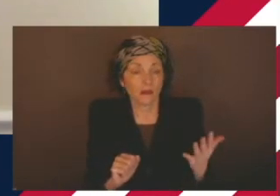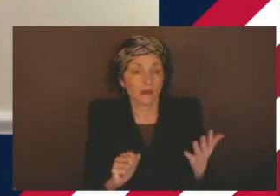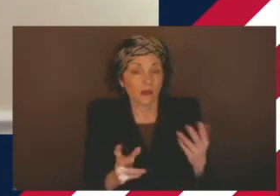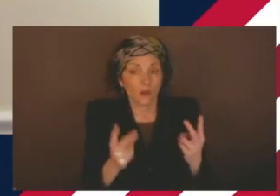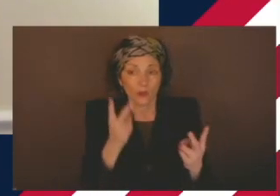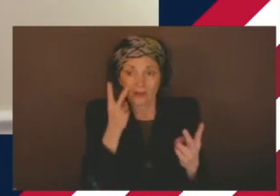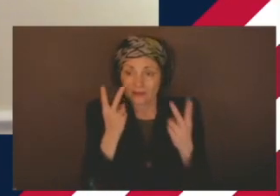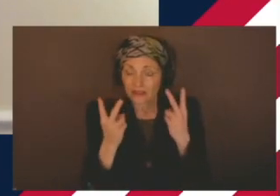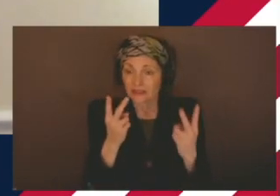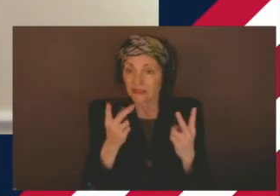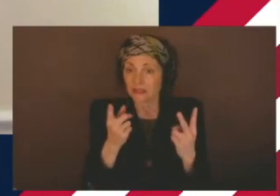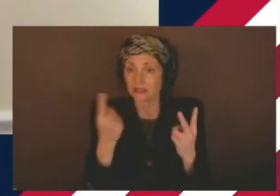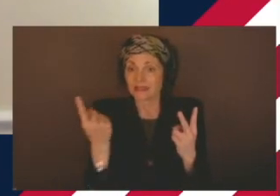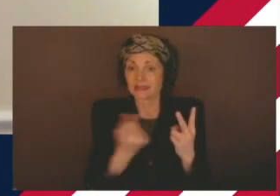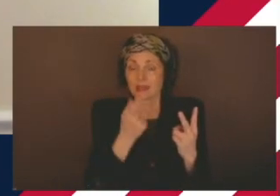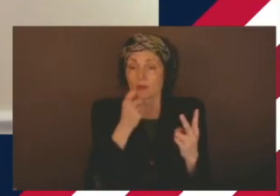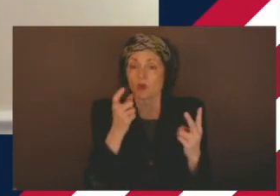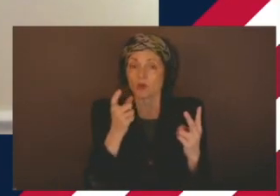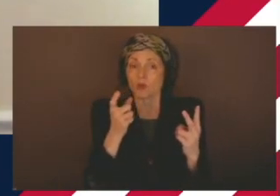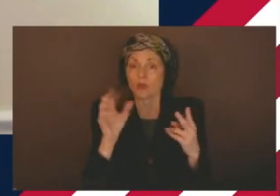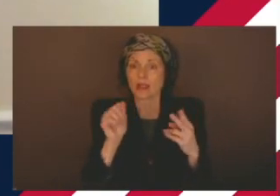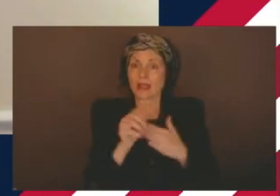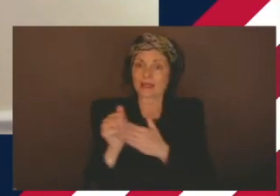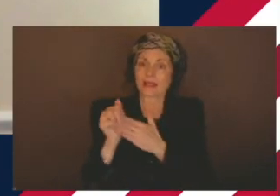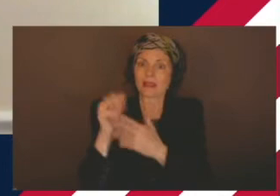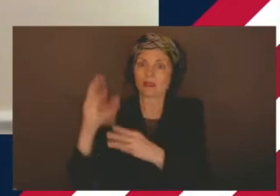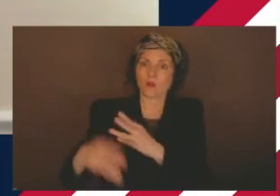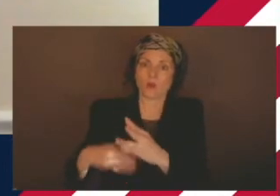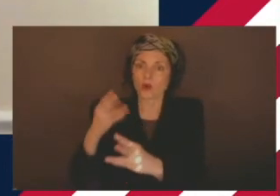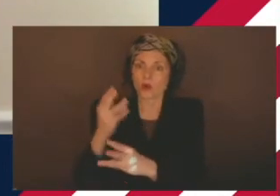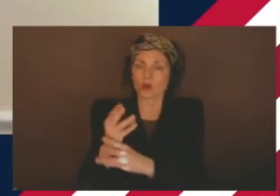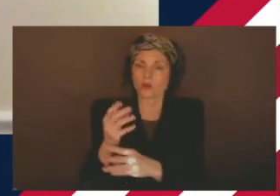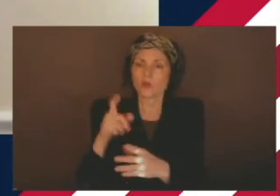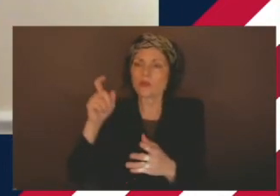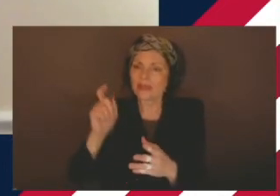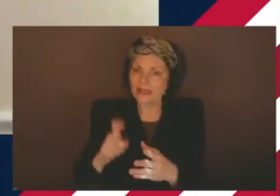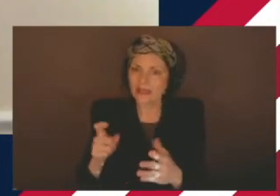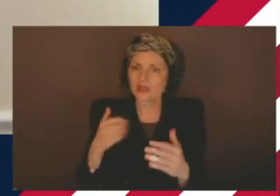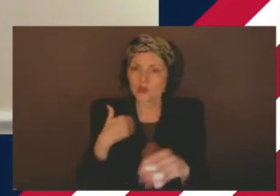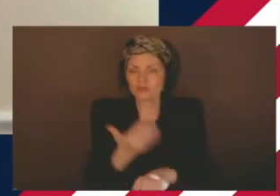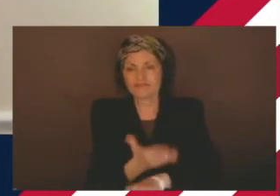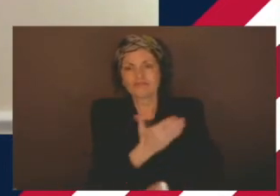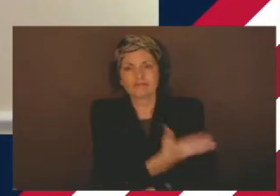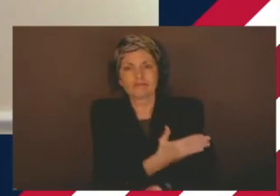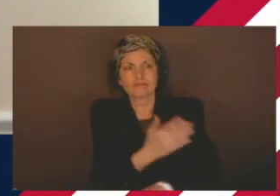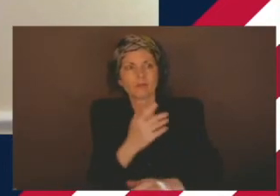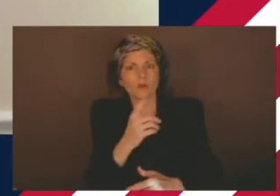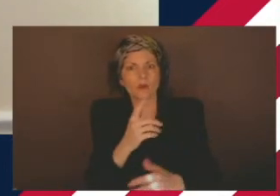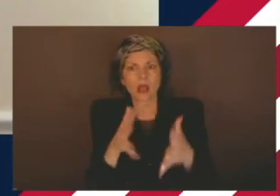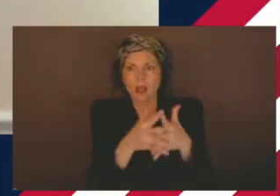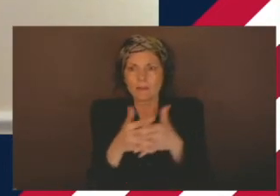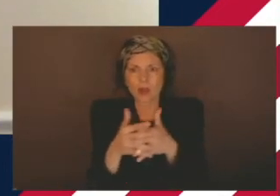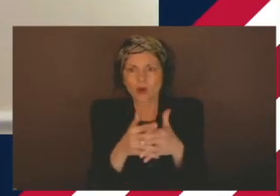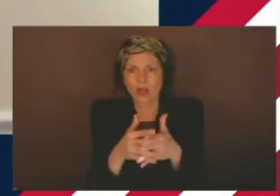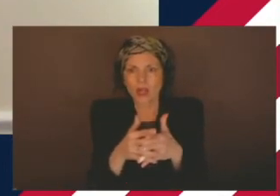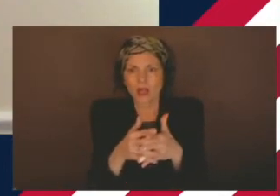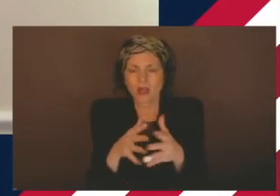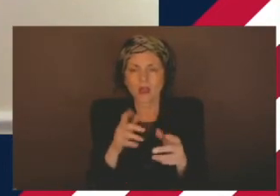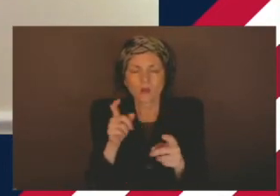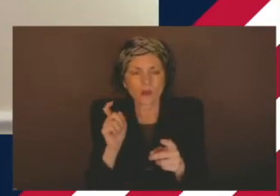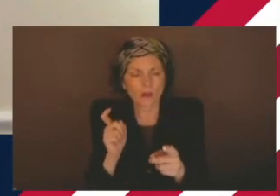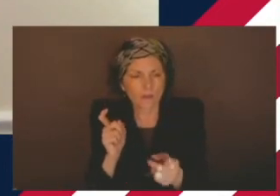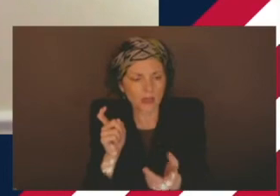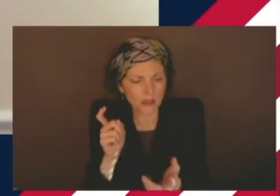Department and Foreign Service at all levels that looks like America. We need to end the war on career talent,